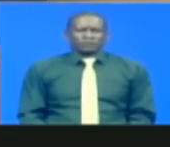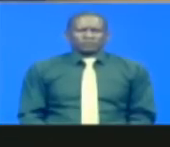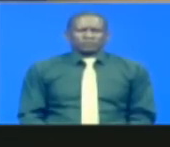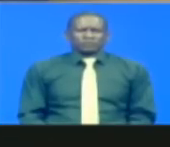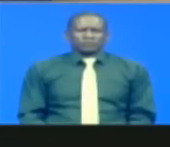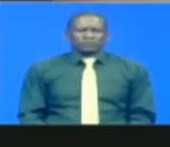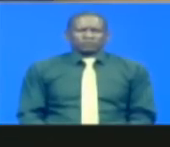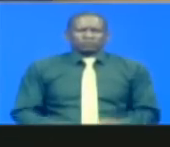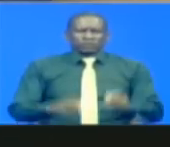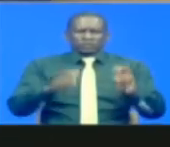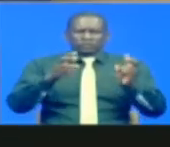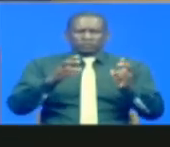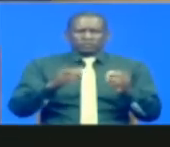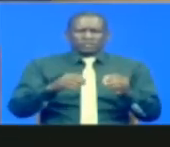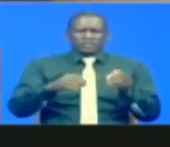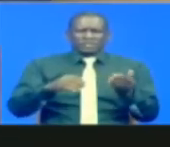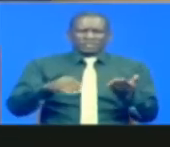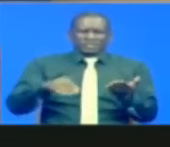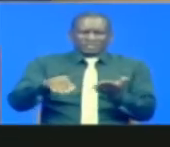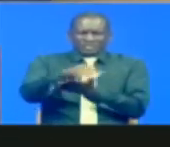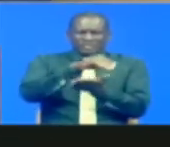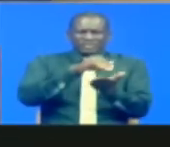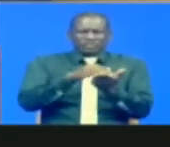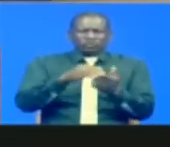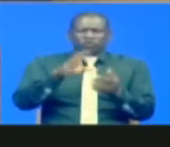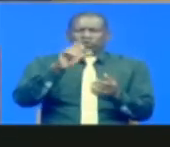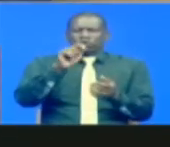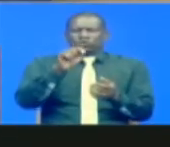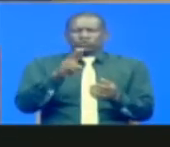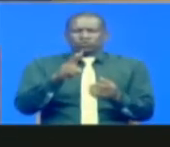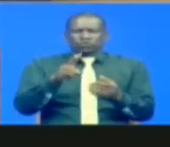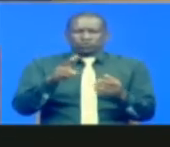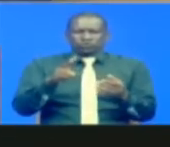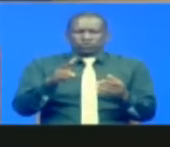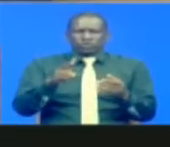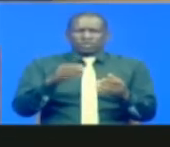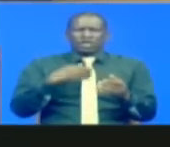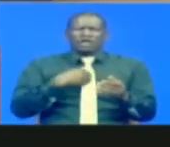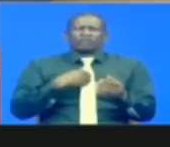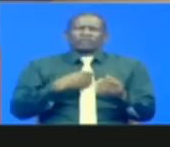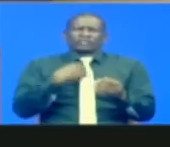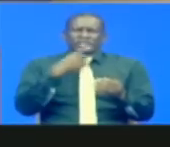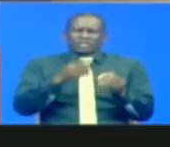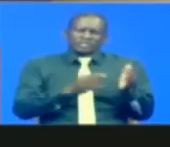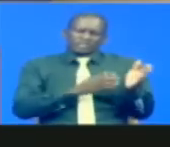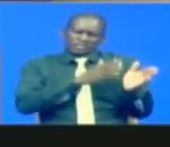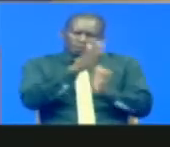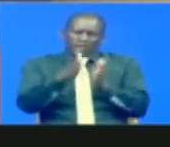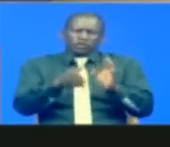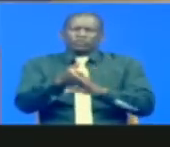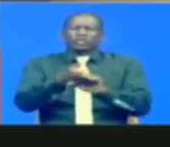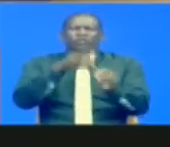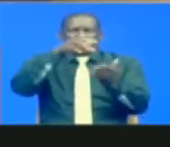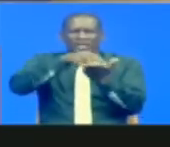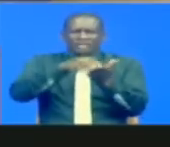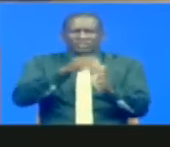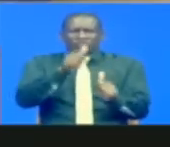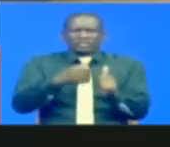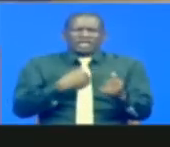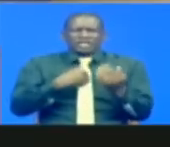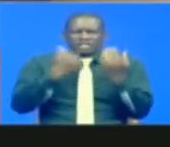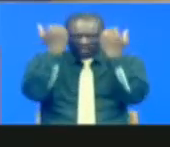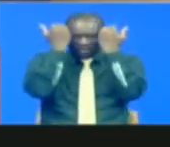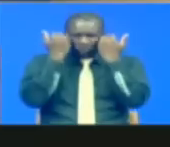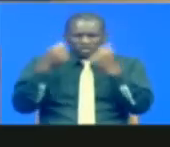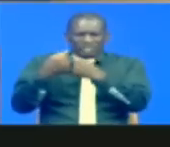On to matters labor. The Central Organization of Trade Unions of Kenya has hinted at a plan to withdraw a case it had filed in court challenging the